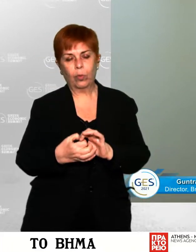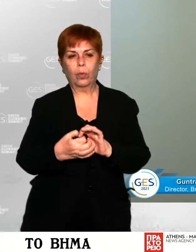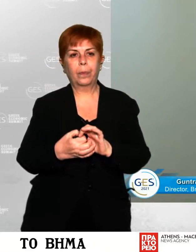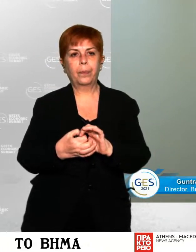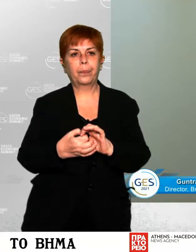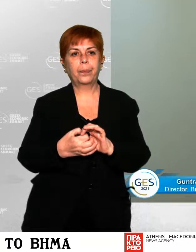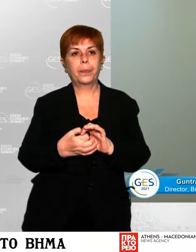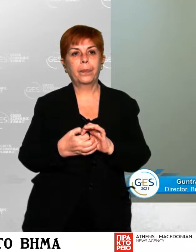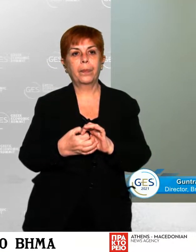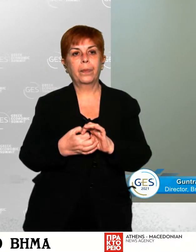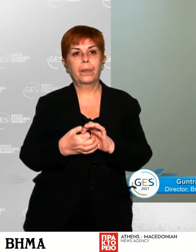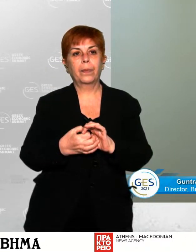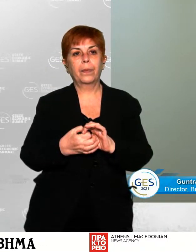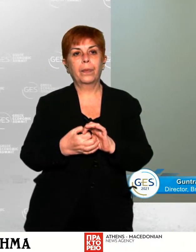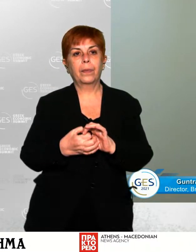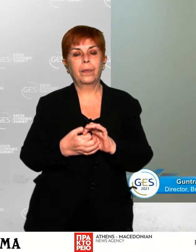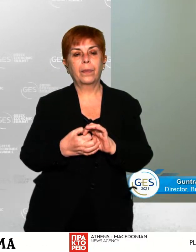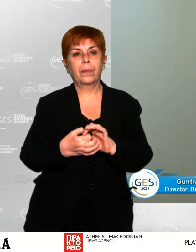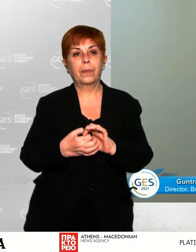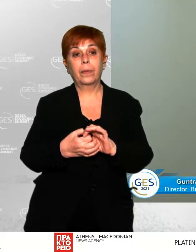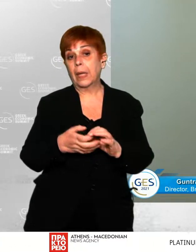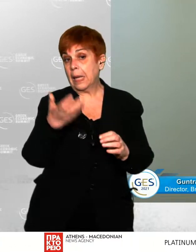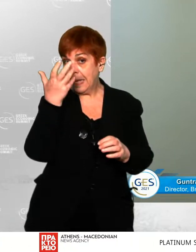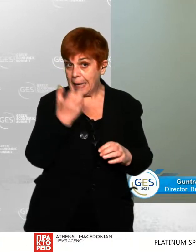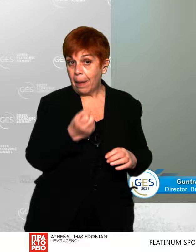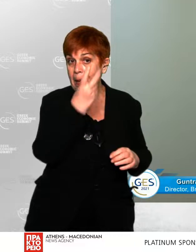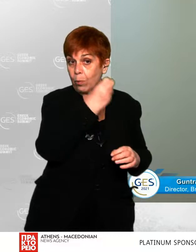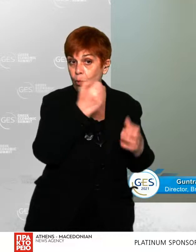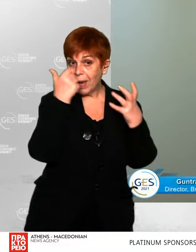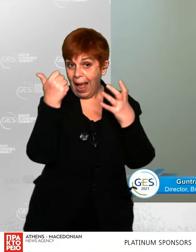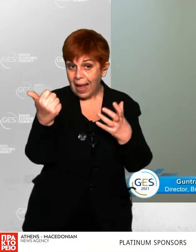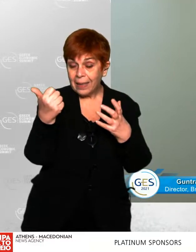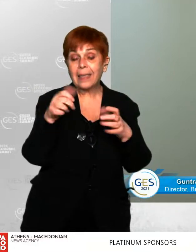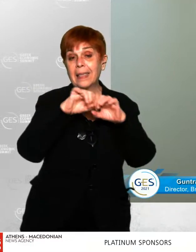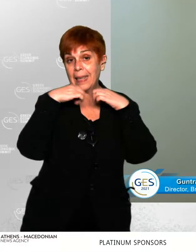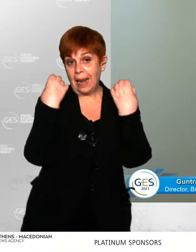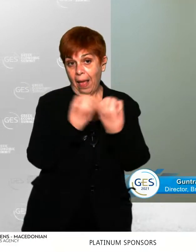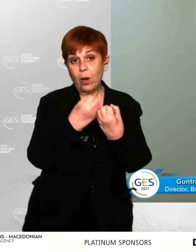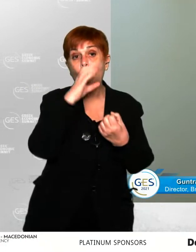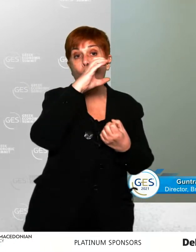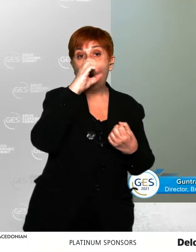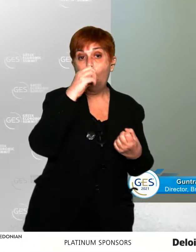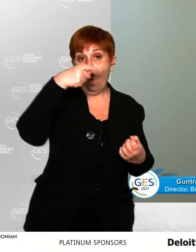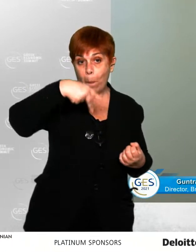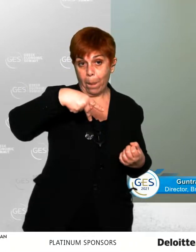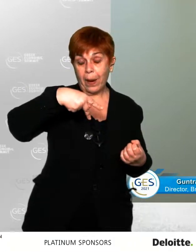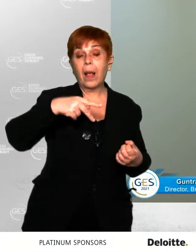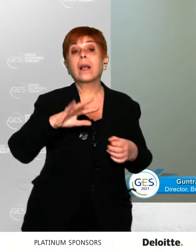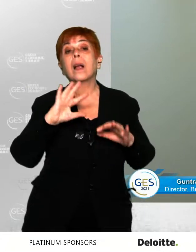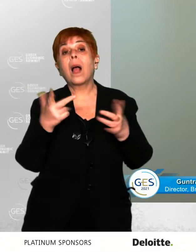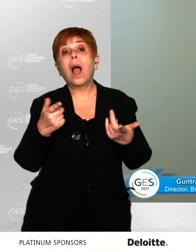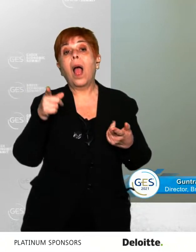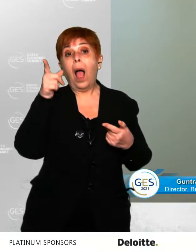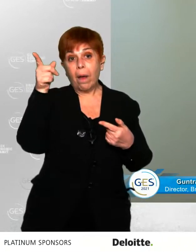had 26 COP summits behind us, but greenhouse gas emissions continue